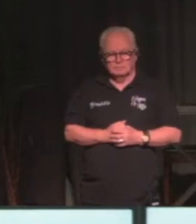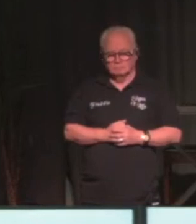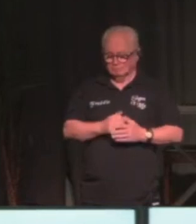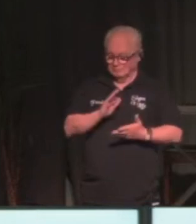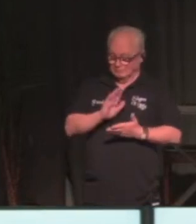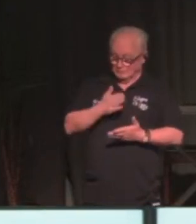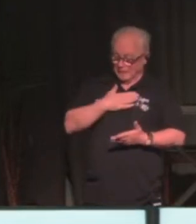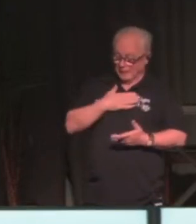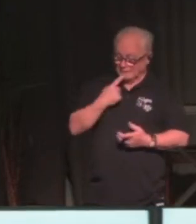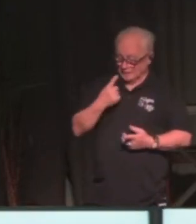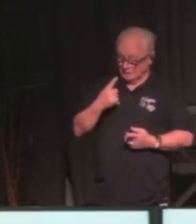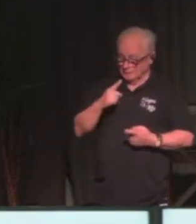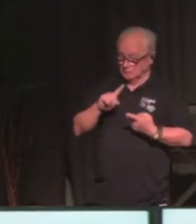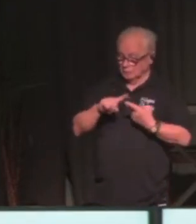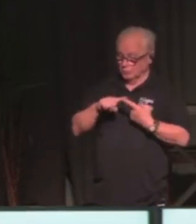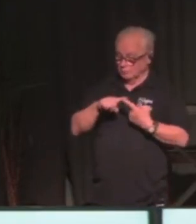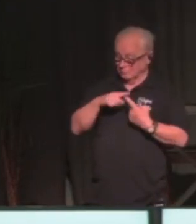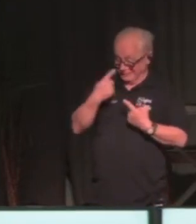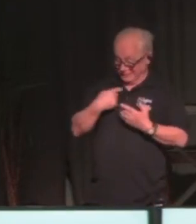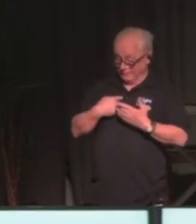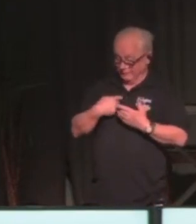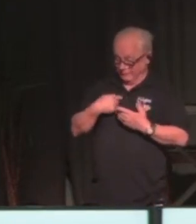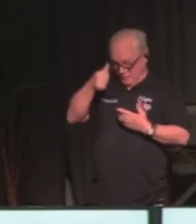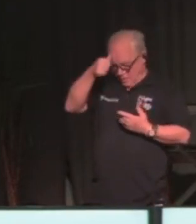Well, I just suggest to myself that